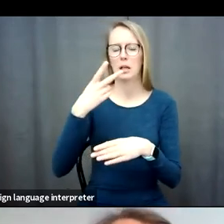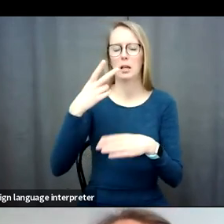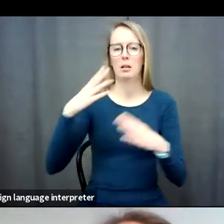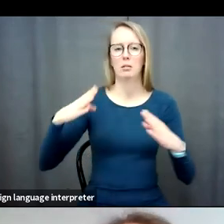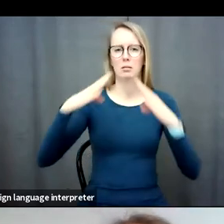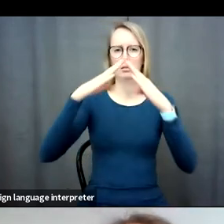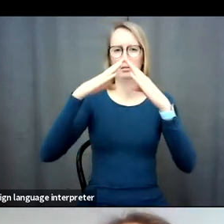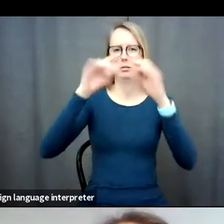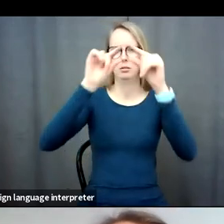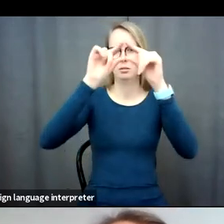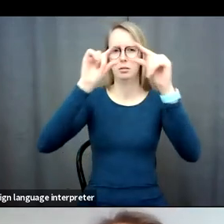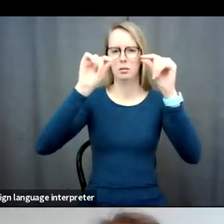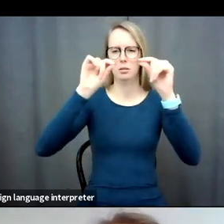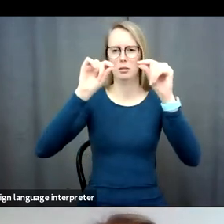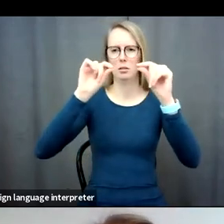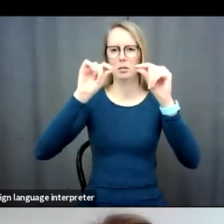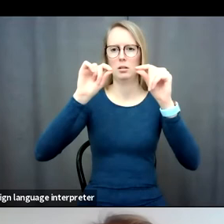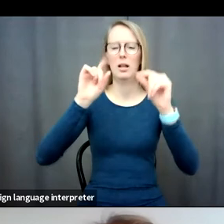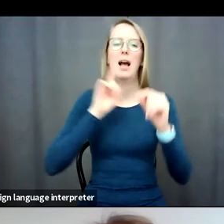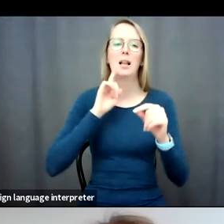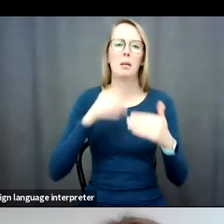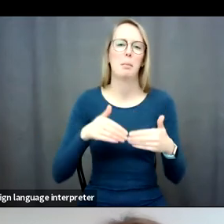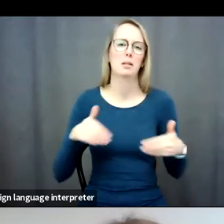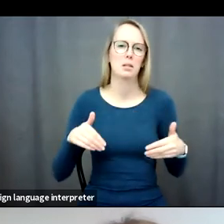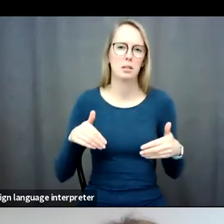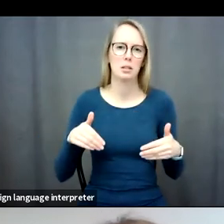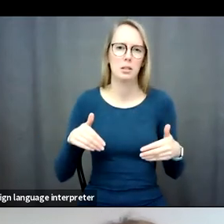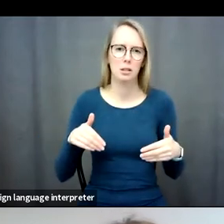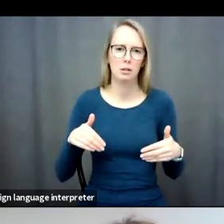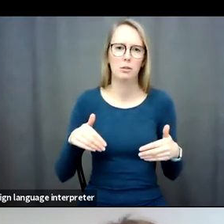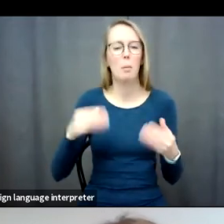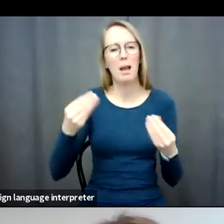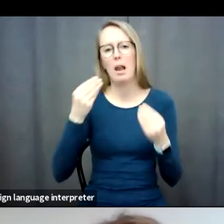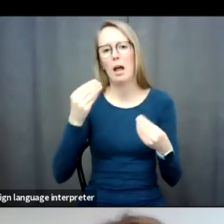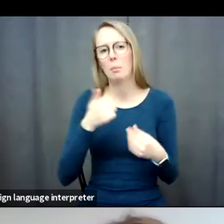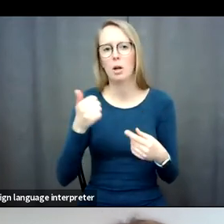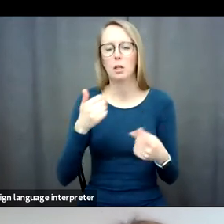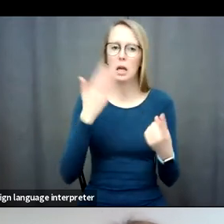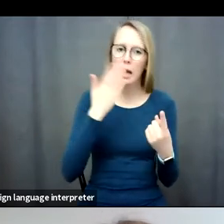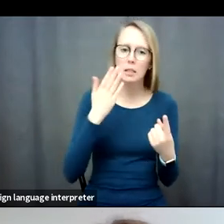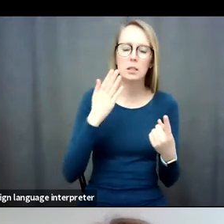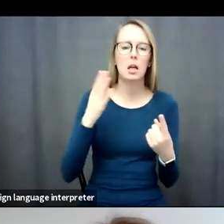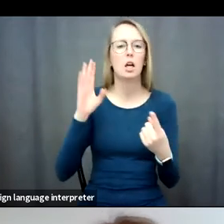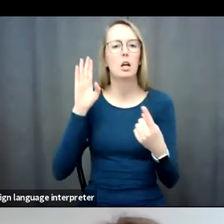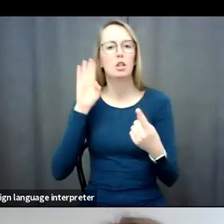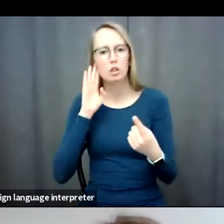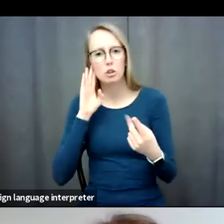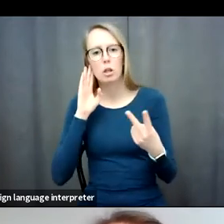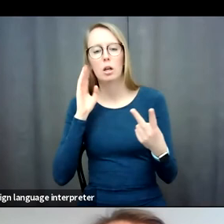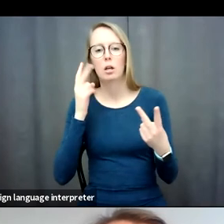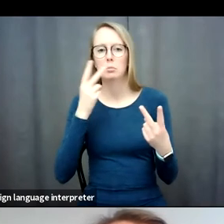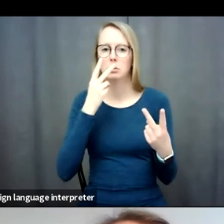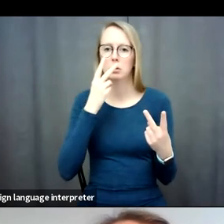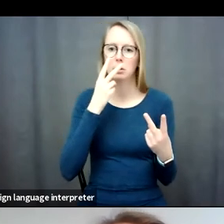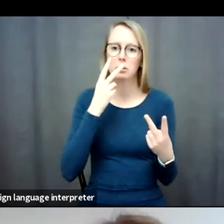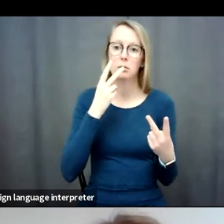the smallest effect is on this passive learning modes, that to read about something, to even hear about it, like we're doing